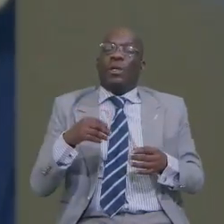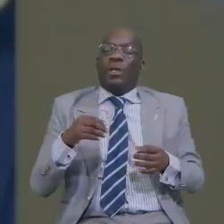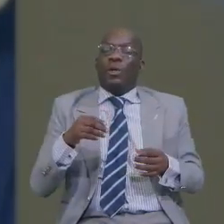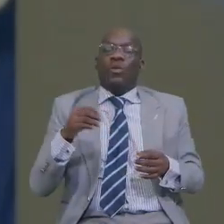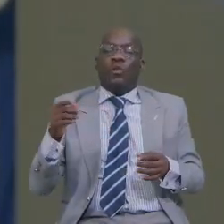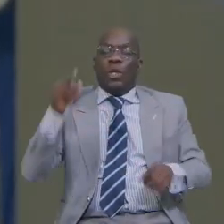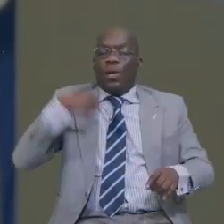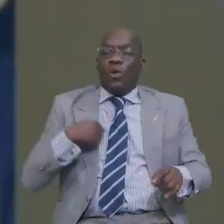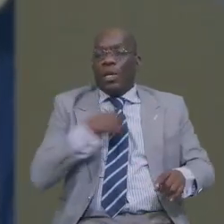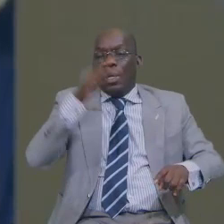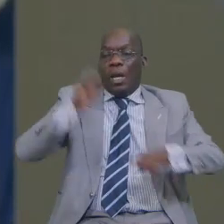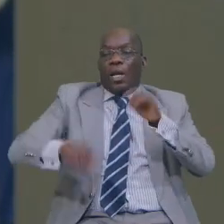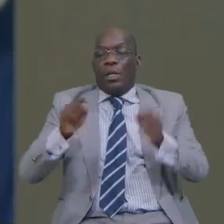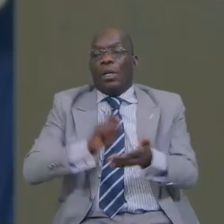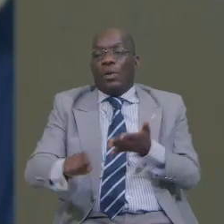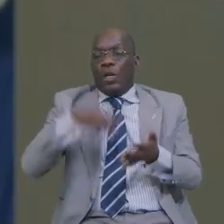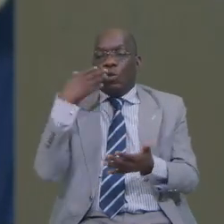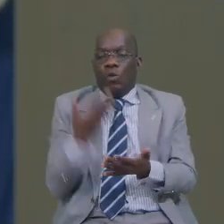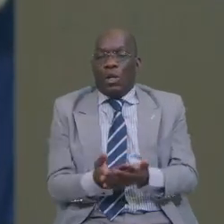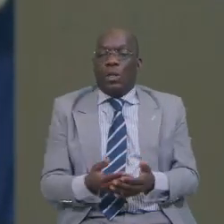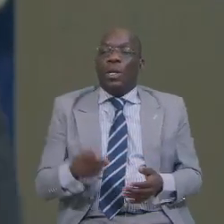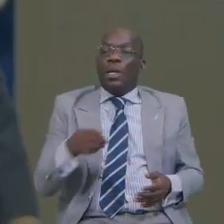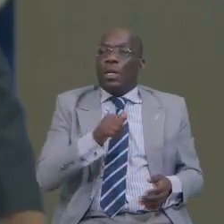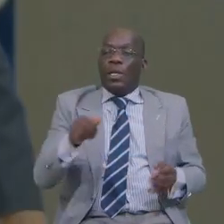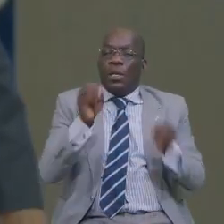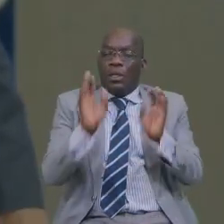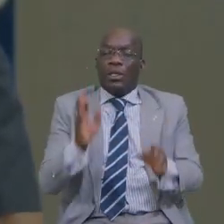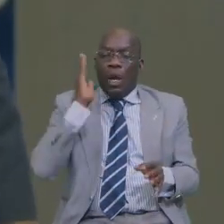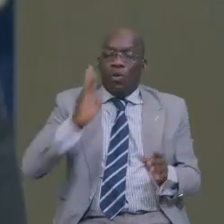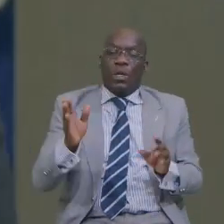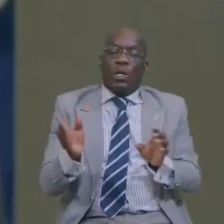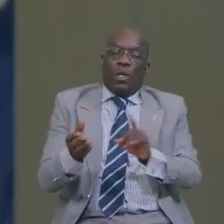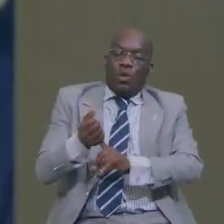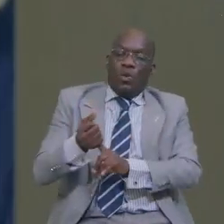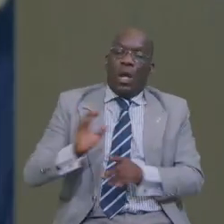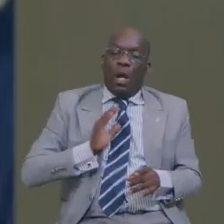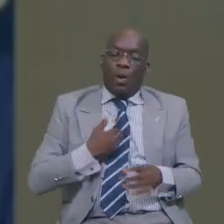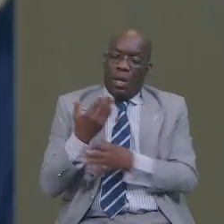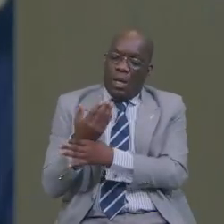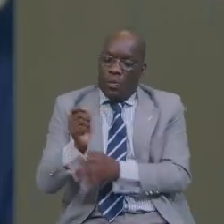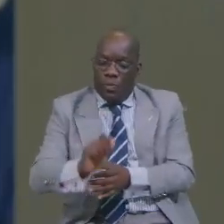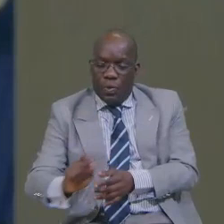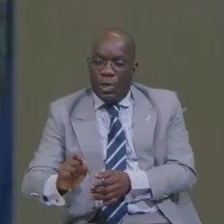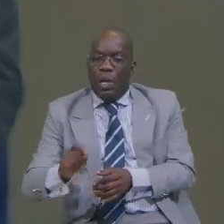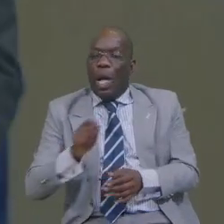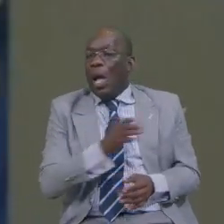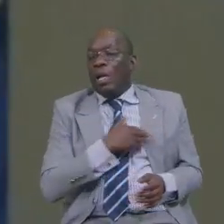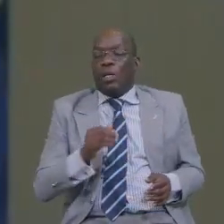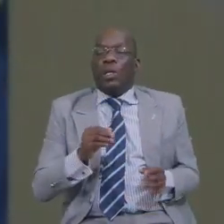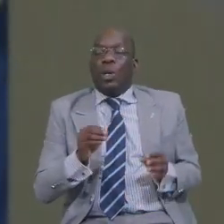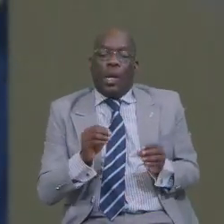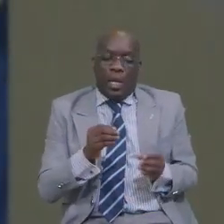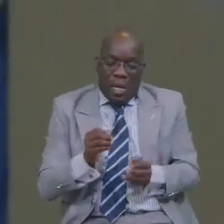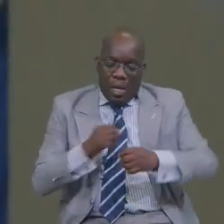to hold our hand with the pencil and move it like that, and we wrote A, and we did it